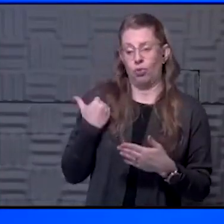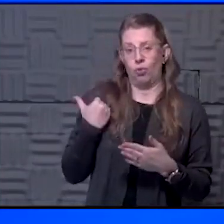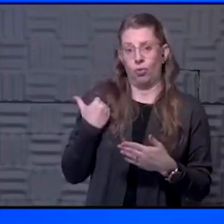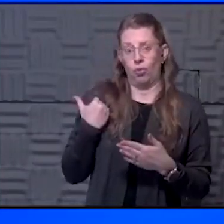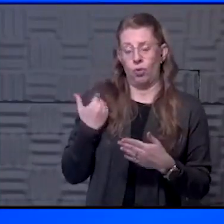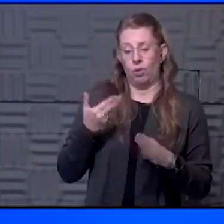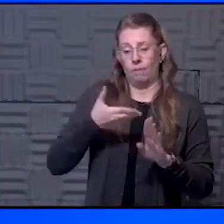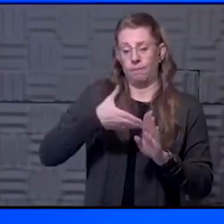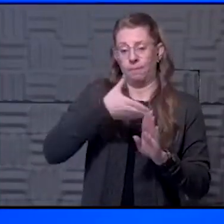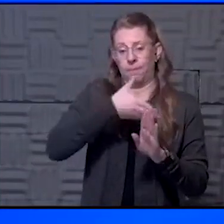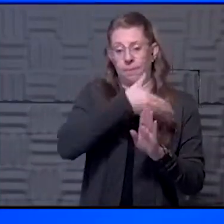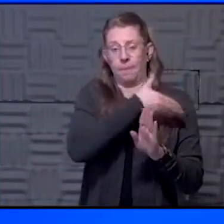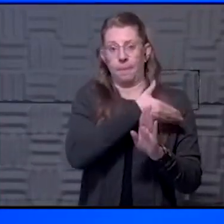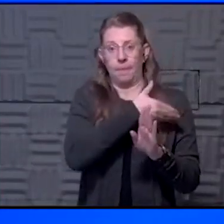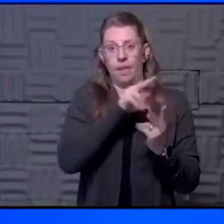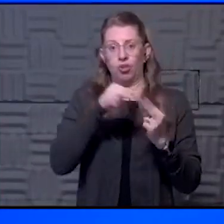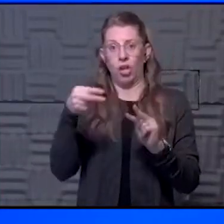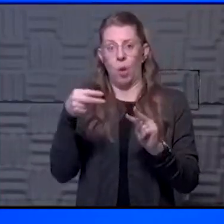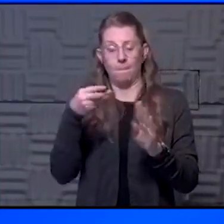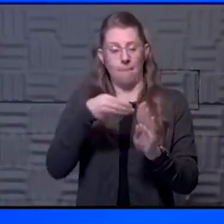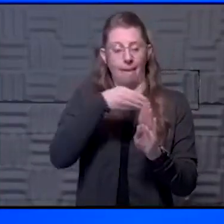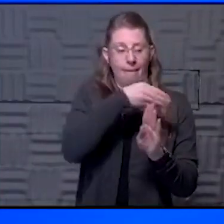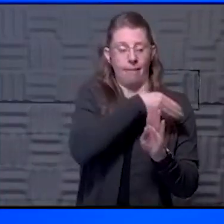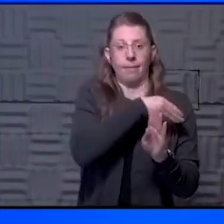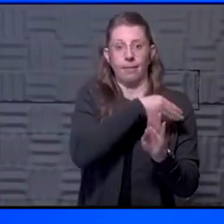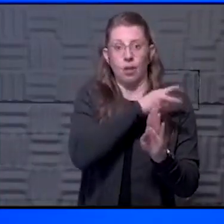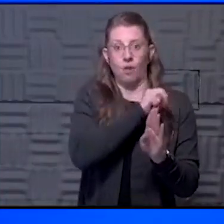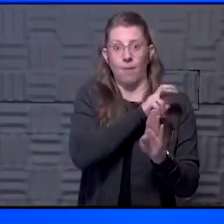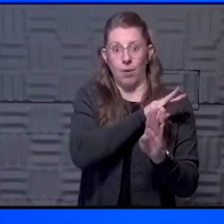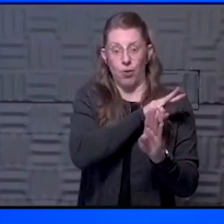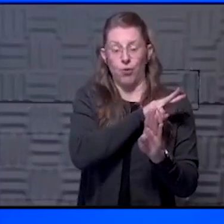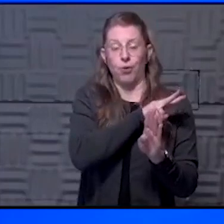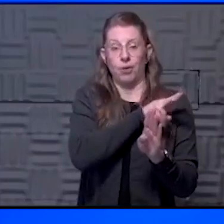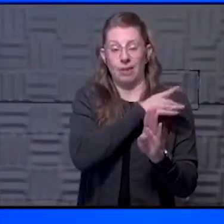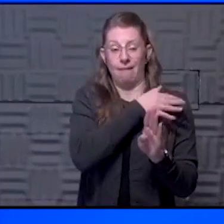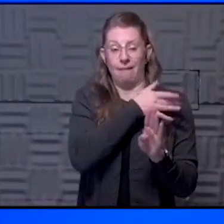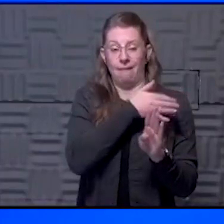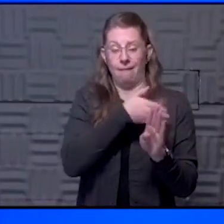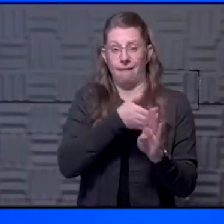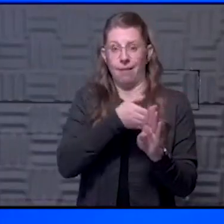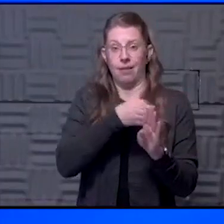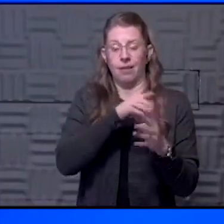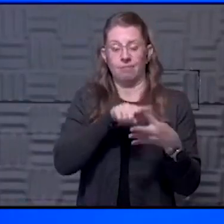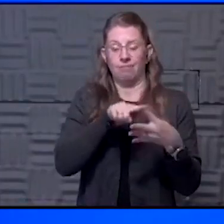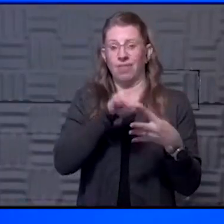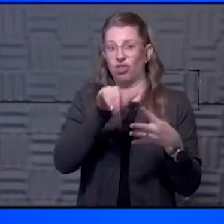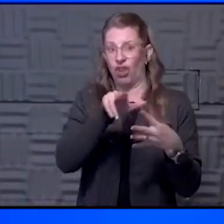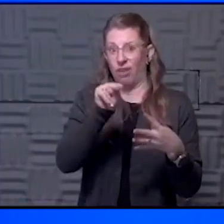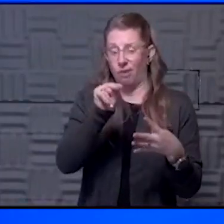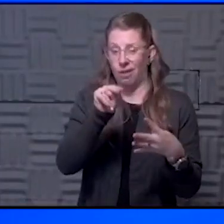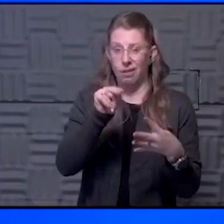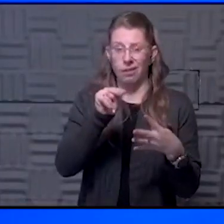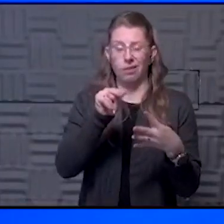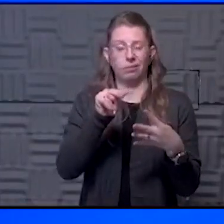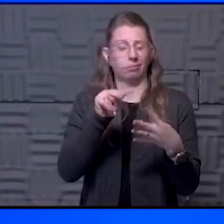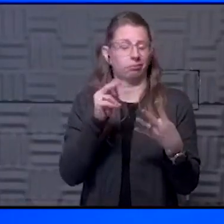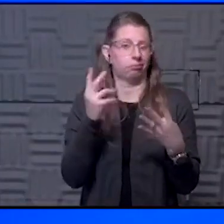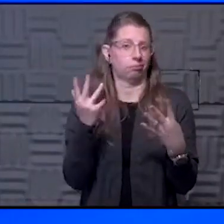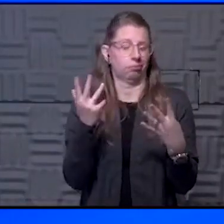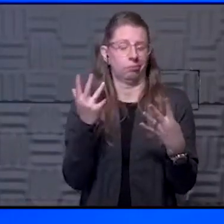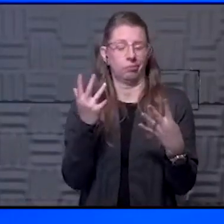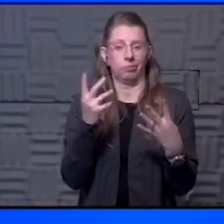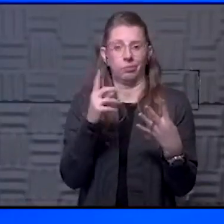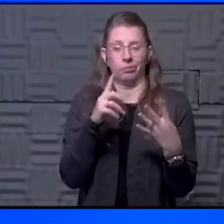went back and traced the genomes back to November, even up through early January, they had only comprised